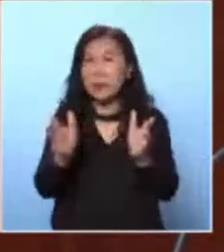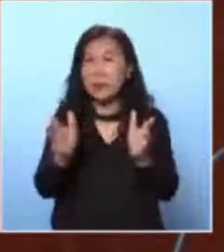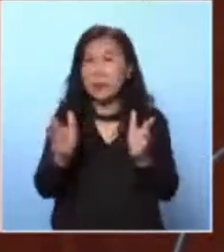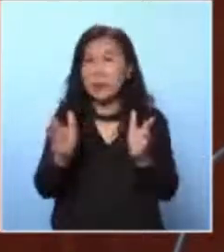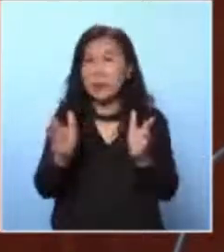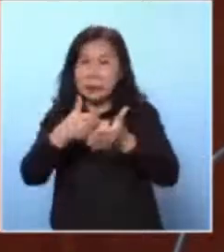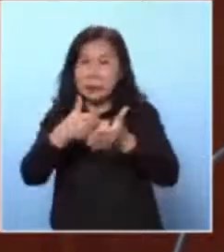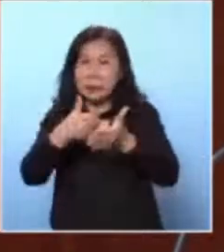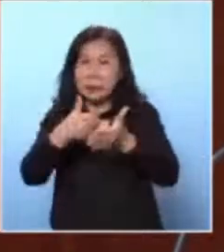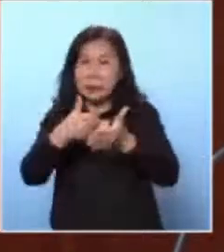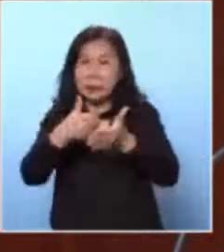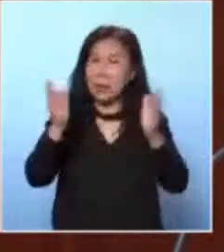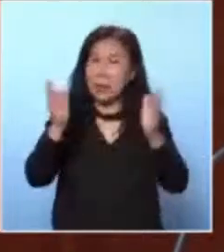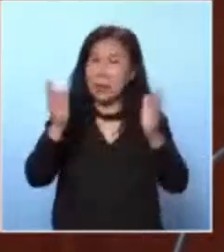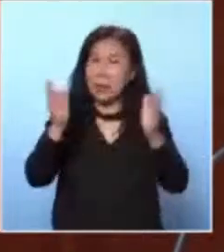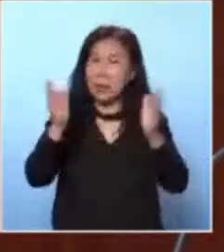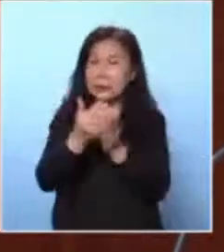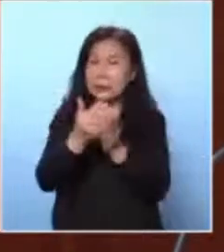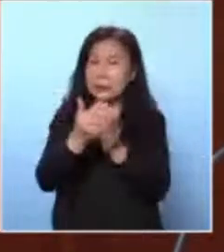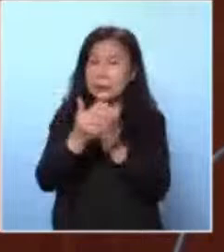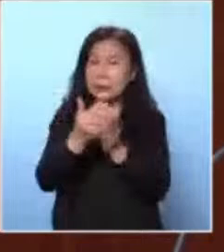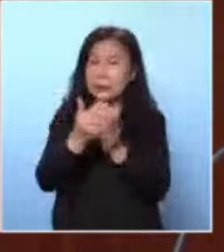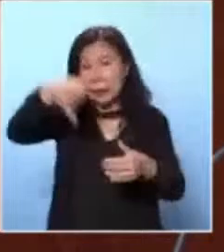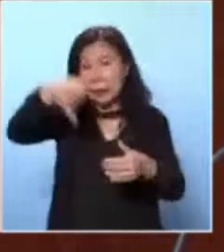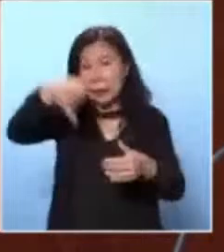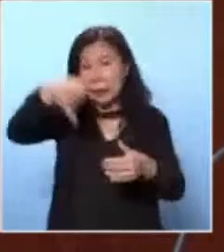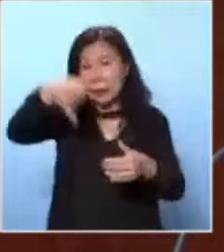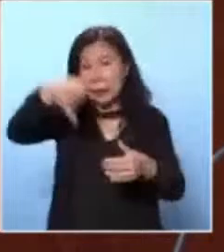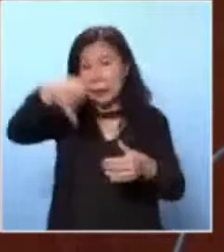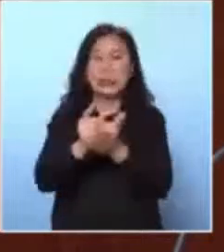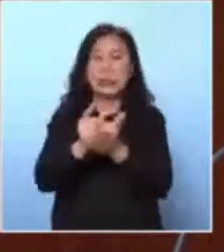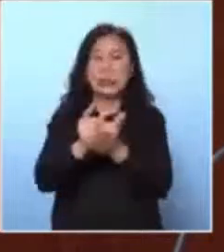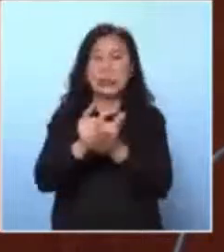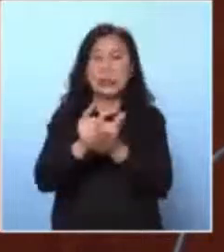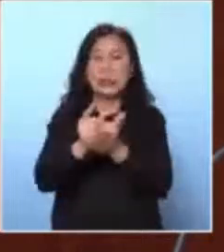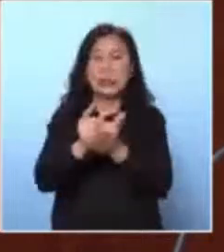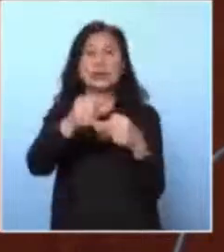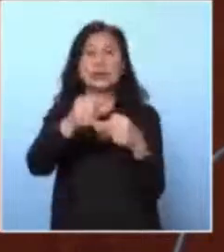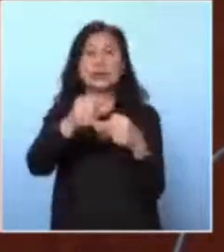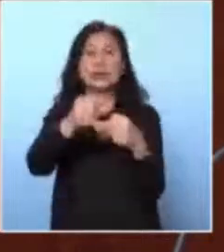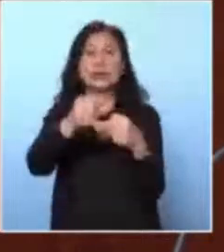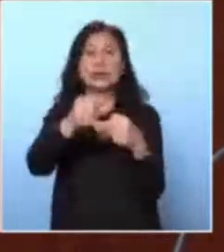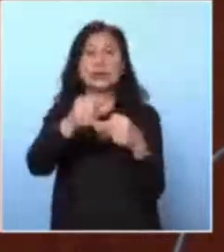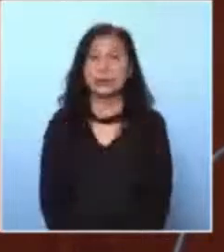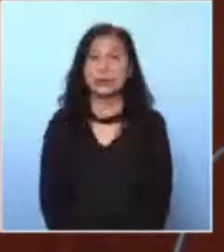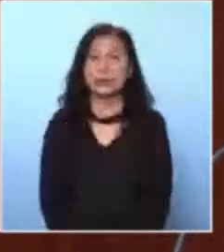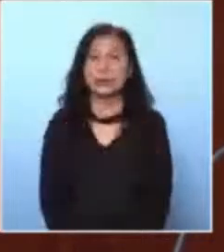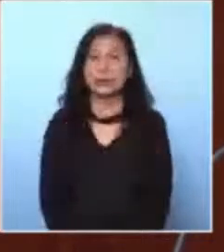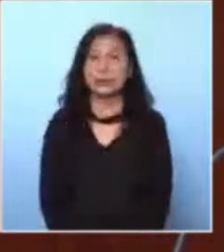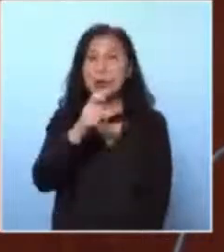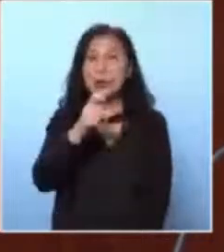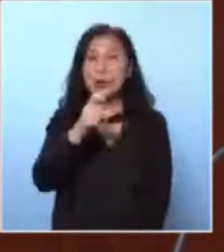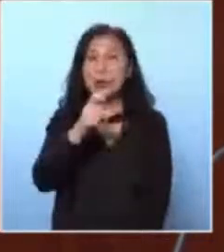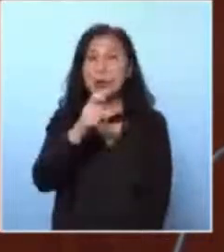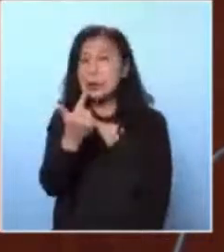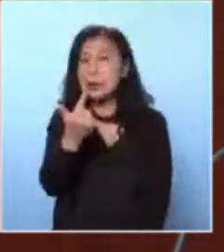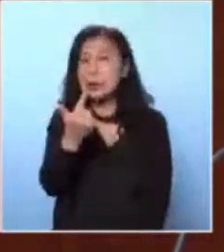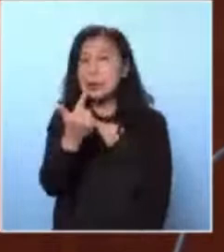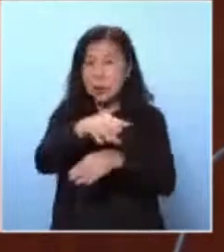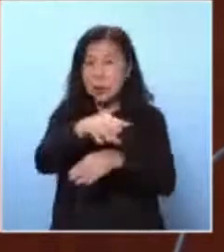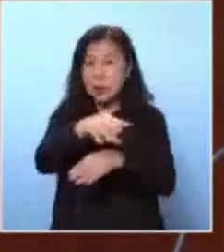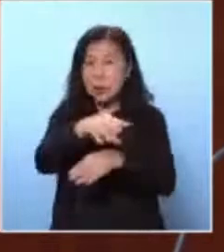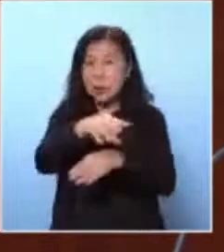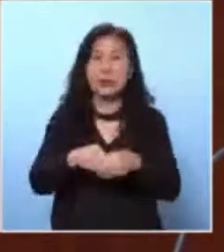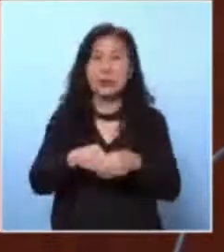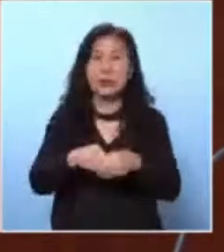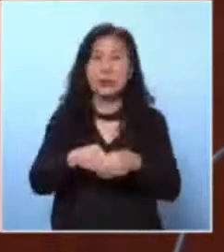trade this year on the proposal of amending the Buildings Energy Efficiency Ordinance, including extending the scope of regulation to more